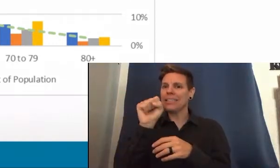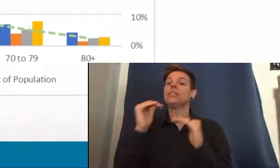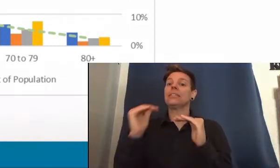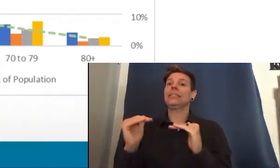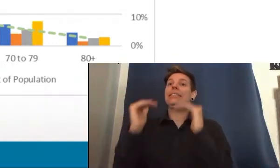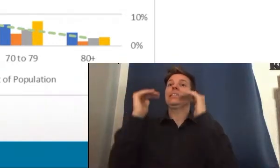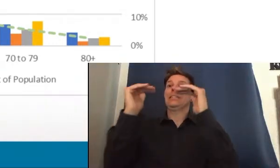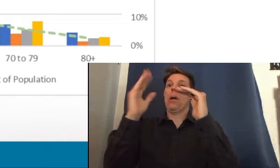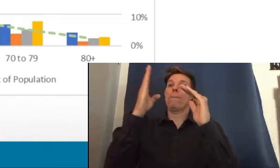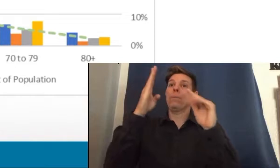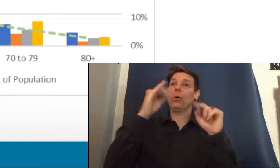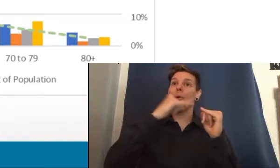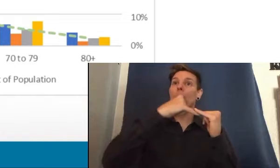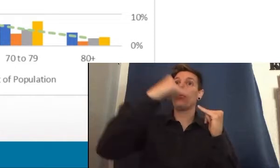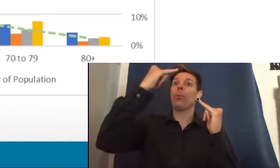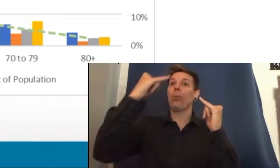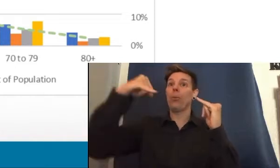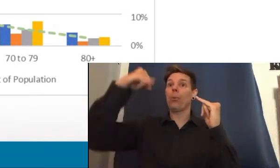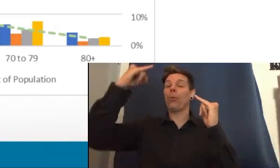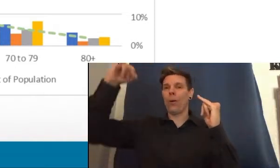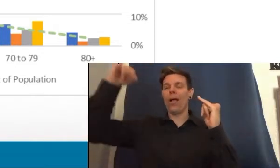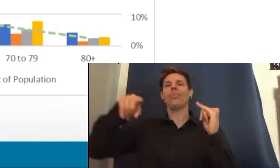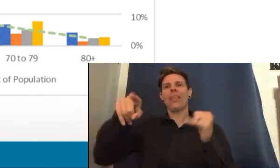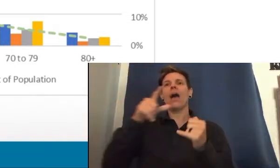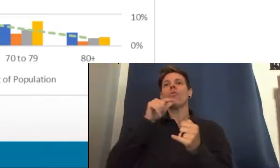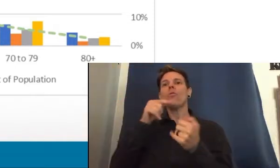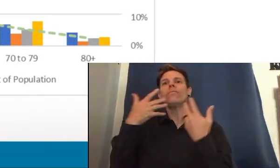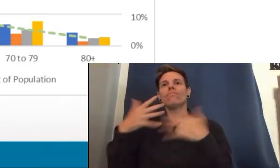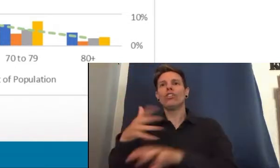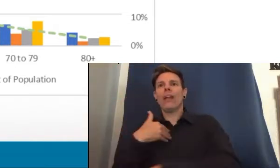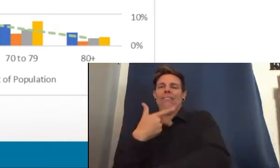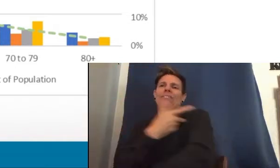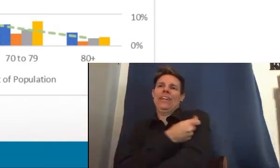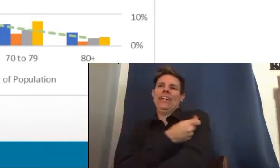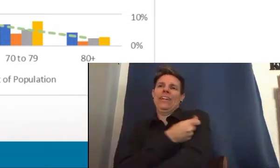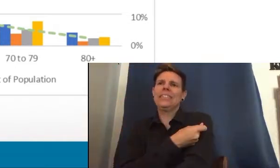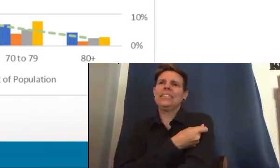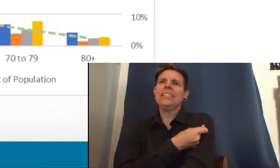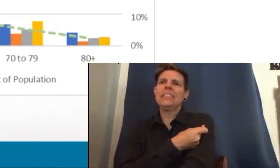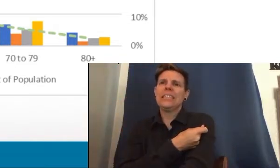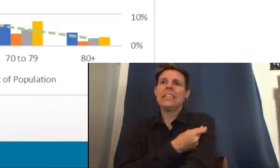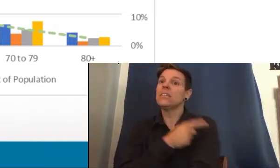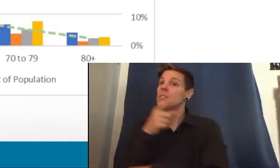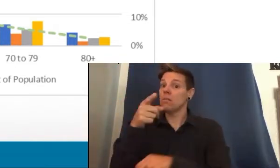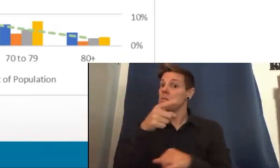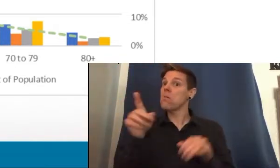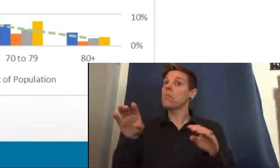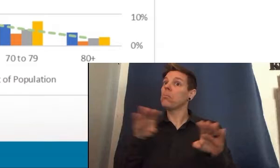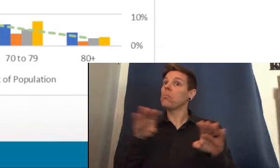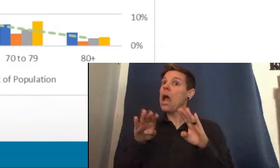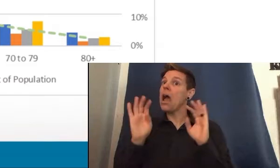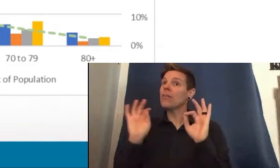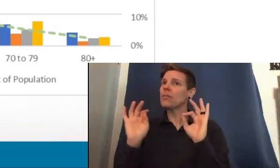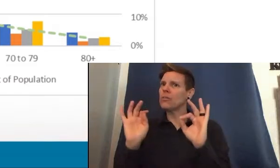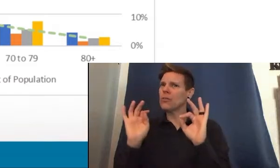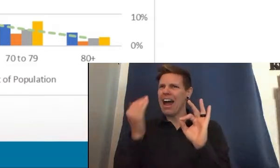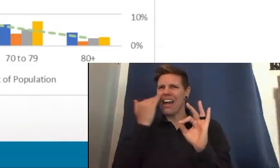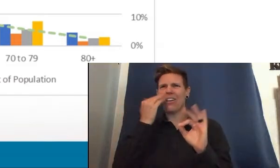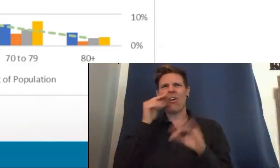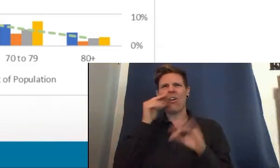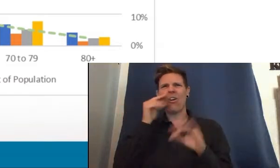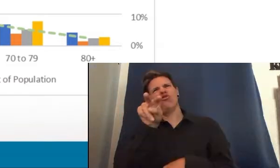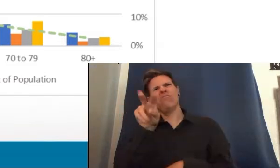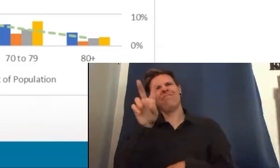the vaccination rate for the population. So the vaccines actually are behaving beautifully. It's a little hard to interpret off of this graph, but